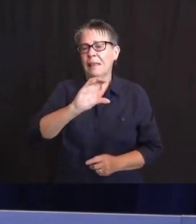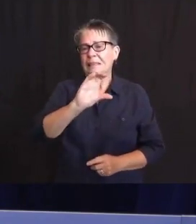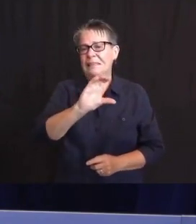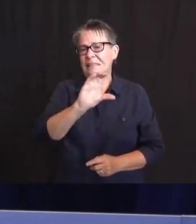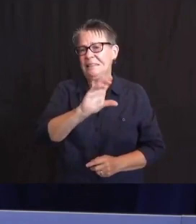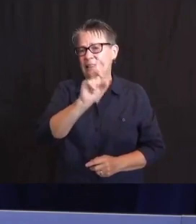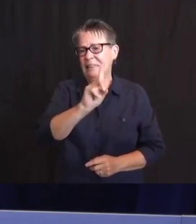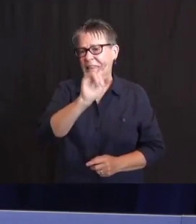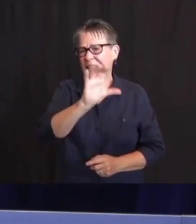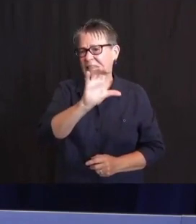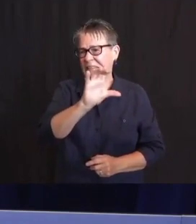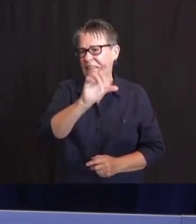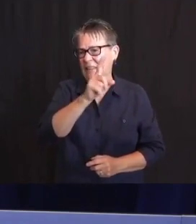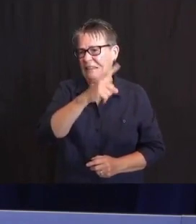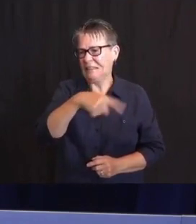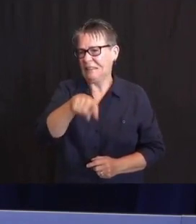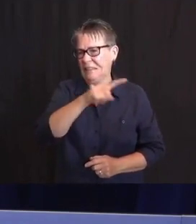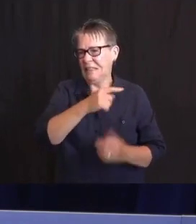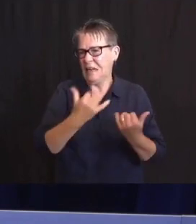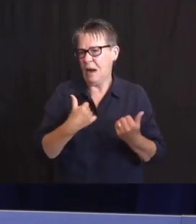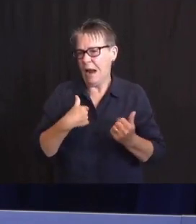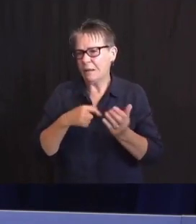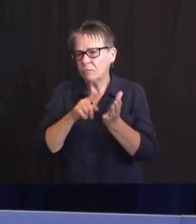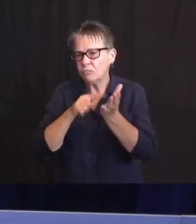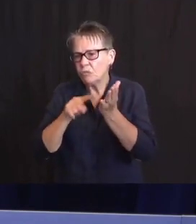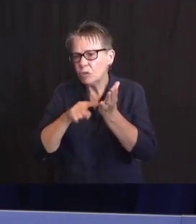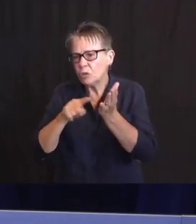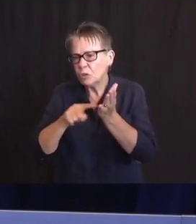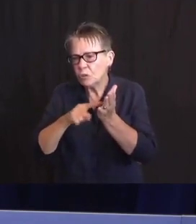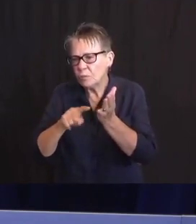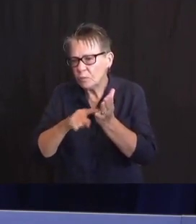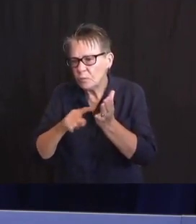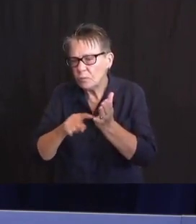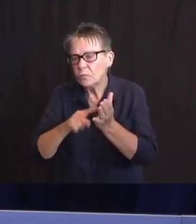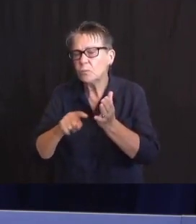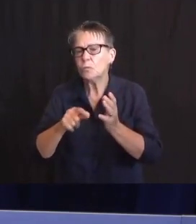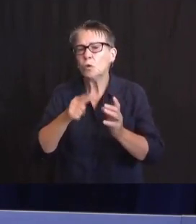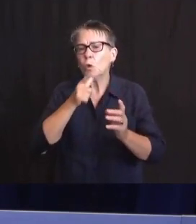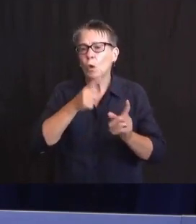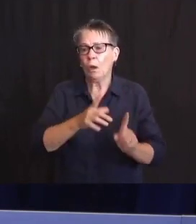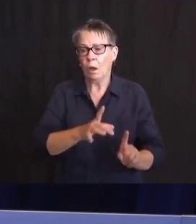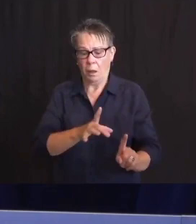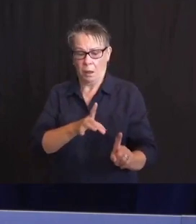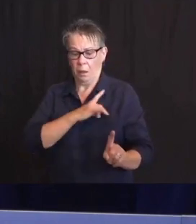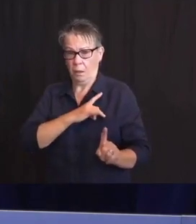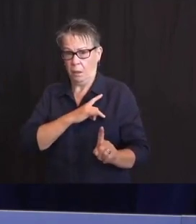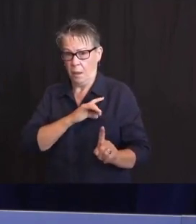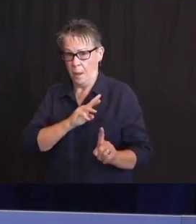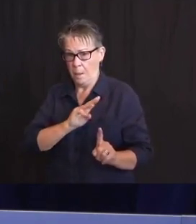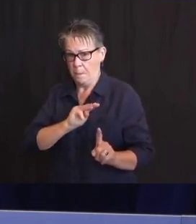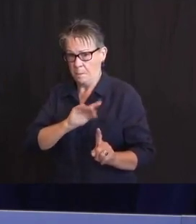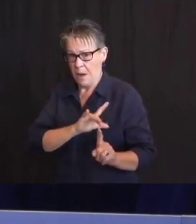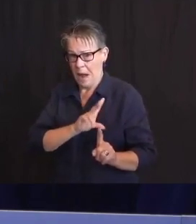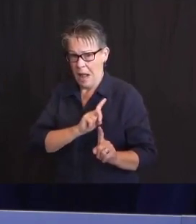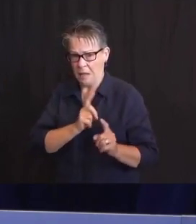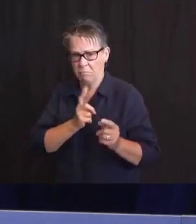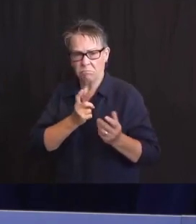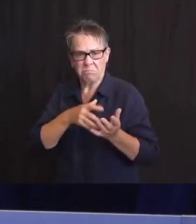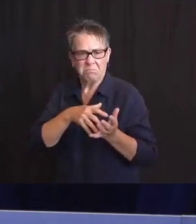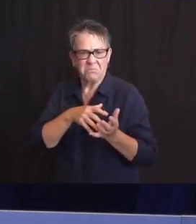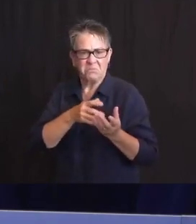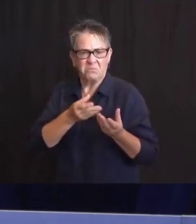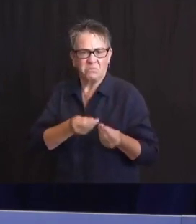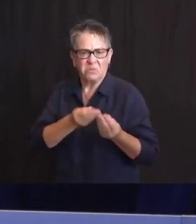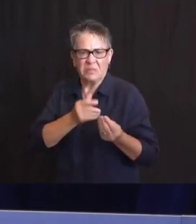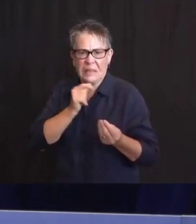Their findings indicate that even among symptomatic adults tested in outpatient settings, it might take weeks for resolution